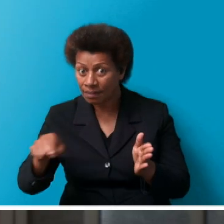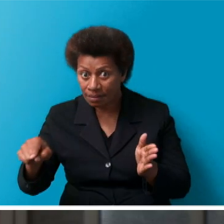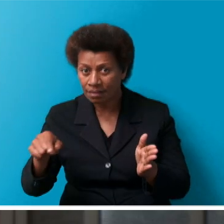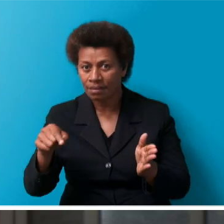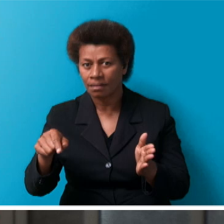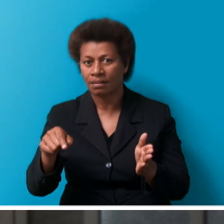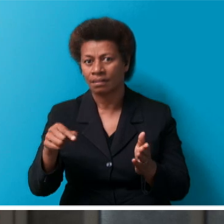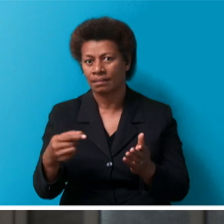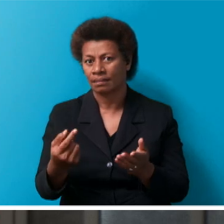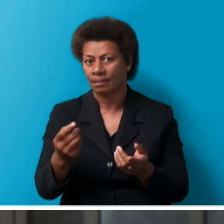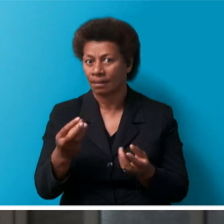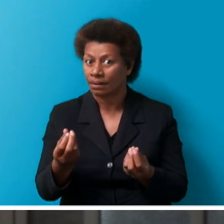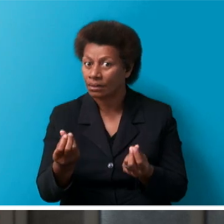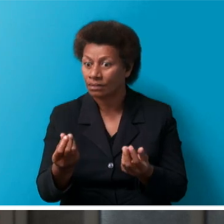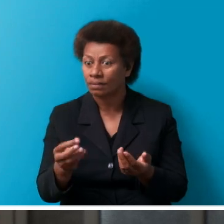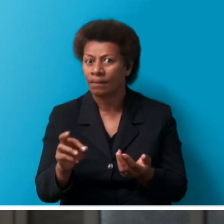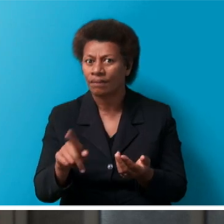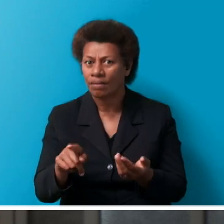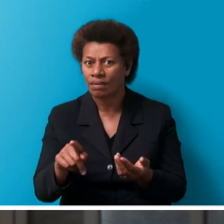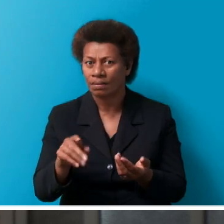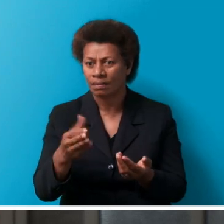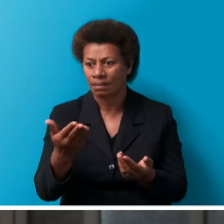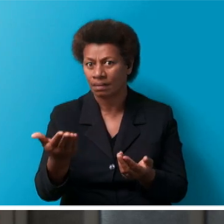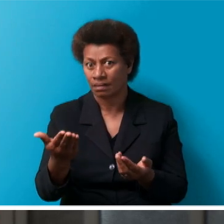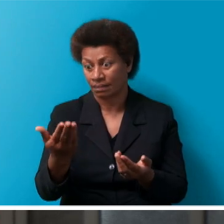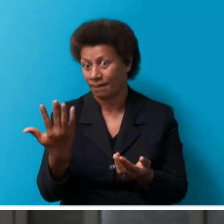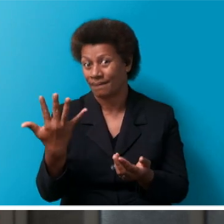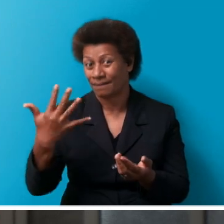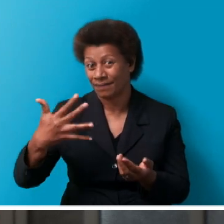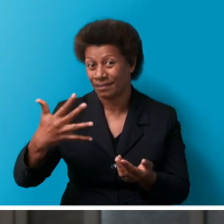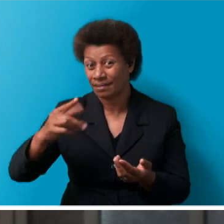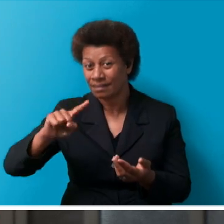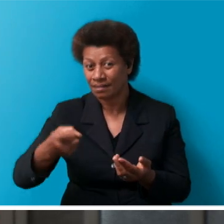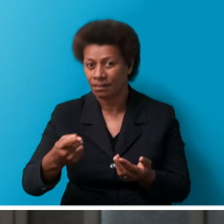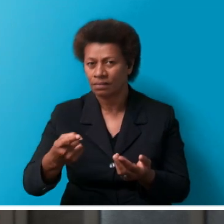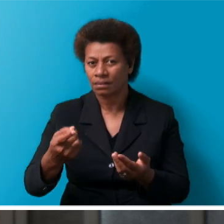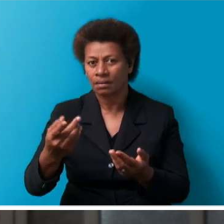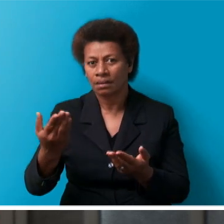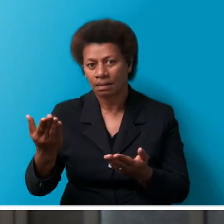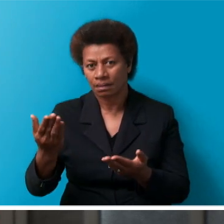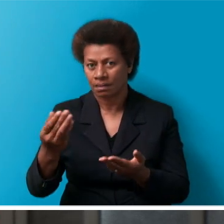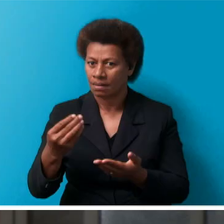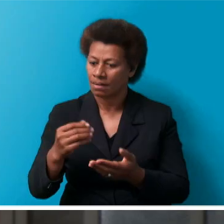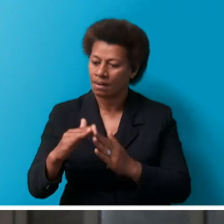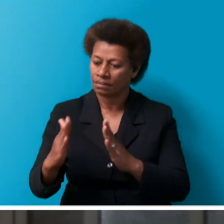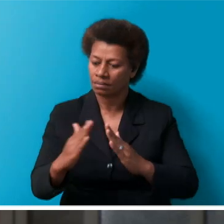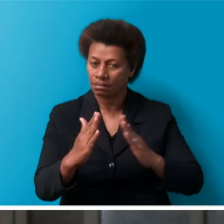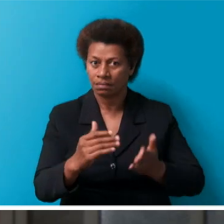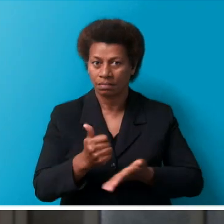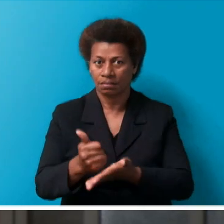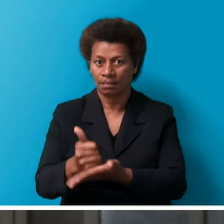cash transfer anticipatory action project to 15,000 households and parametric insurance project to support